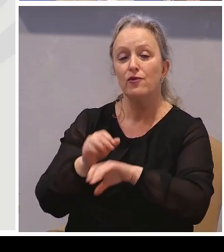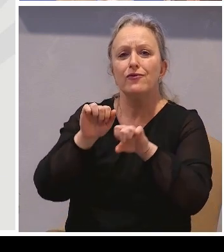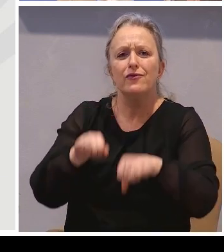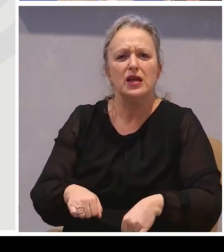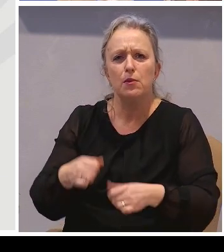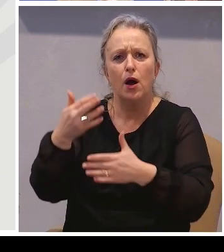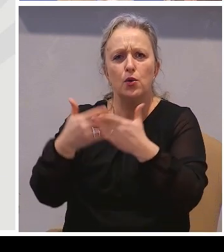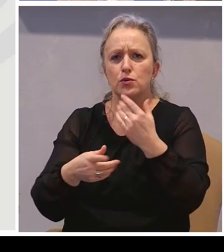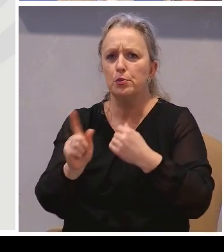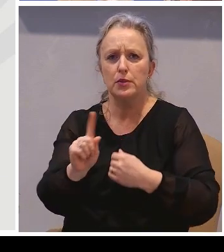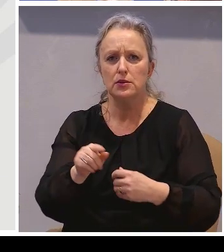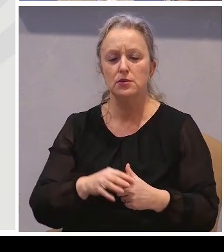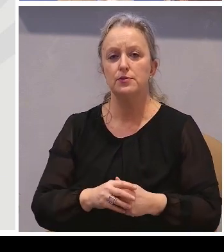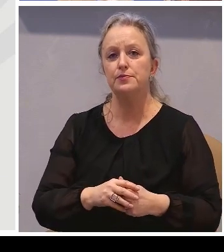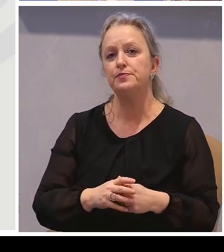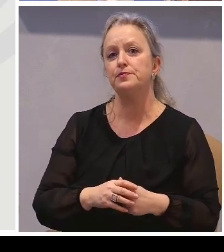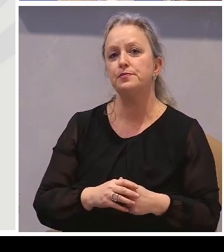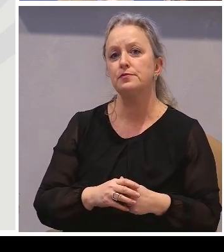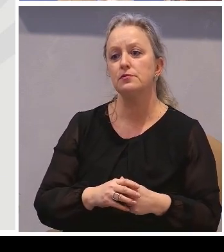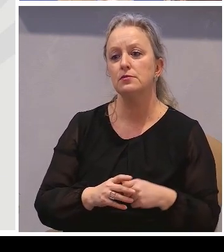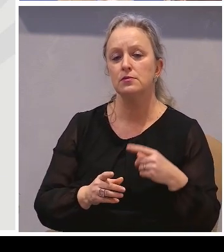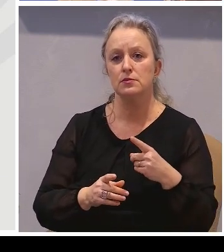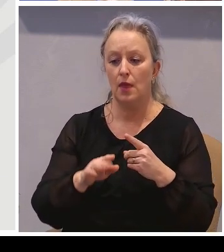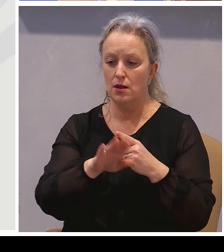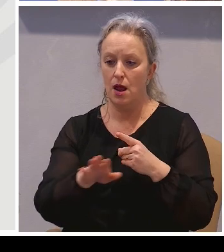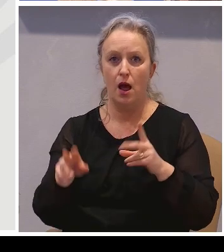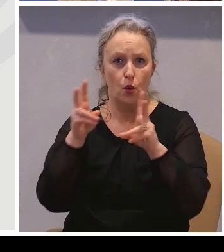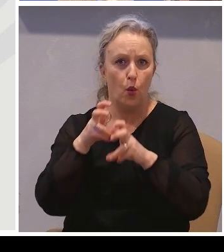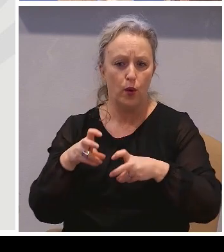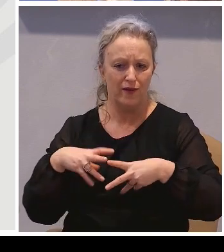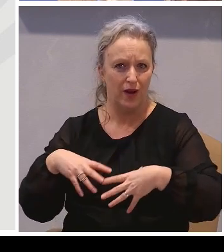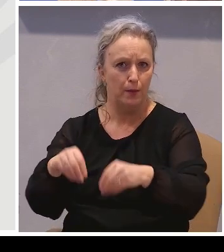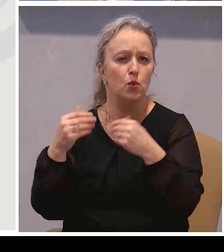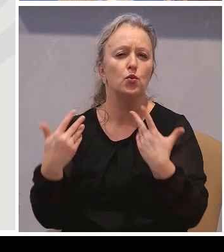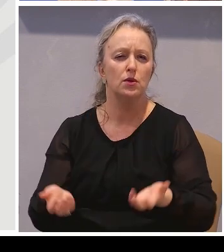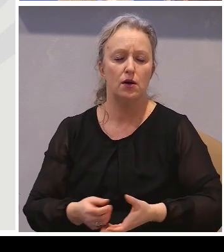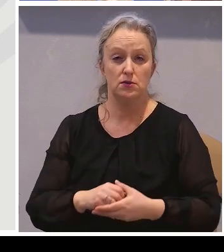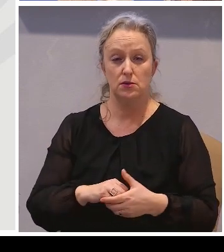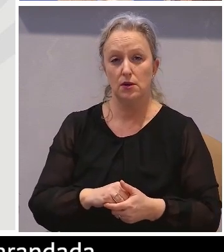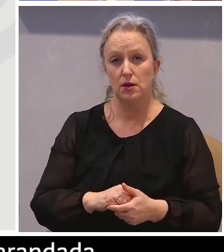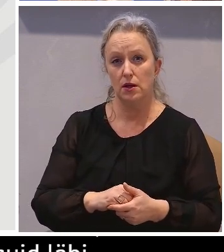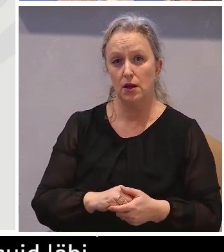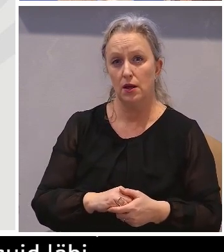I would still talk to you both about the challenges kuidas need laste uuringuid läbi viia. and the opportunities. No sellest